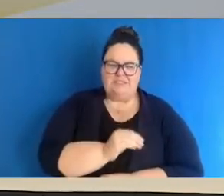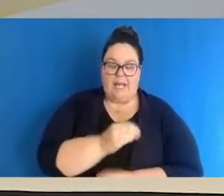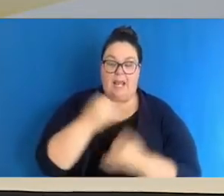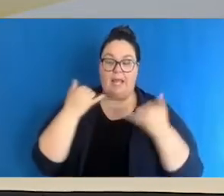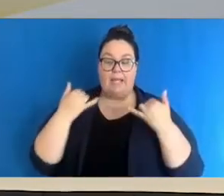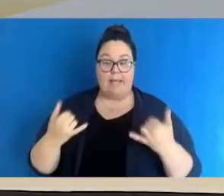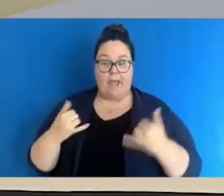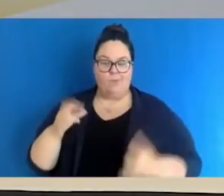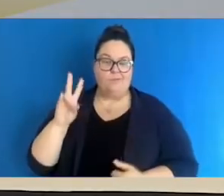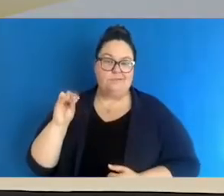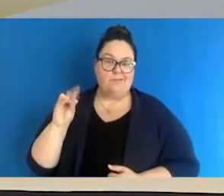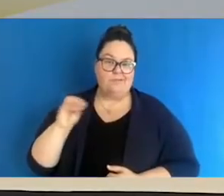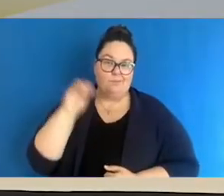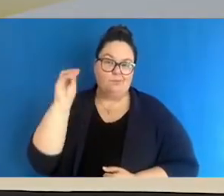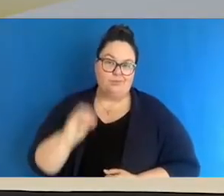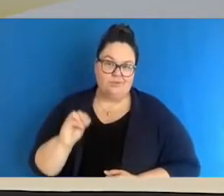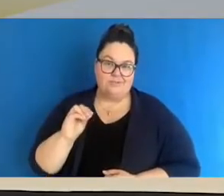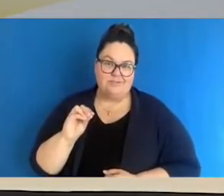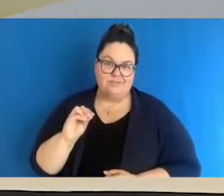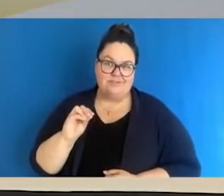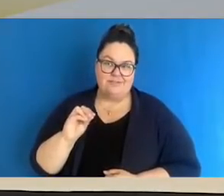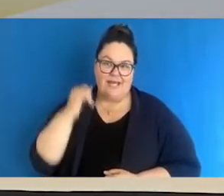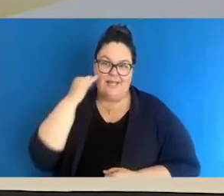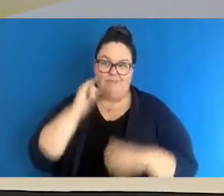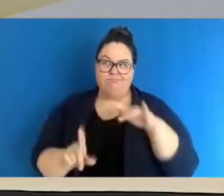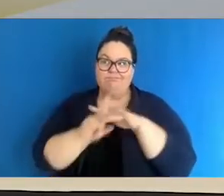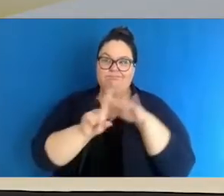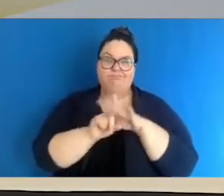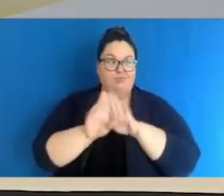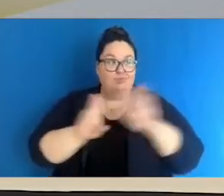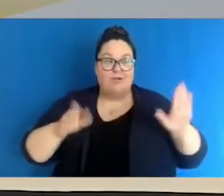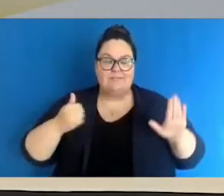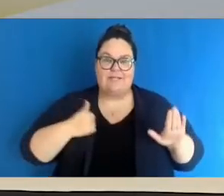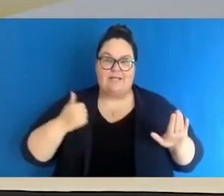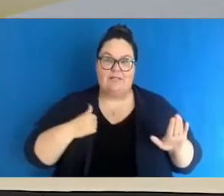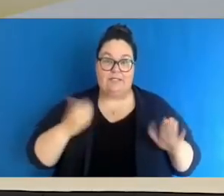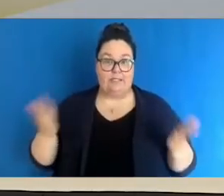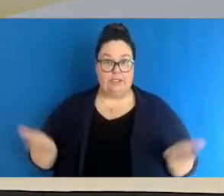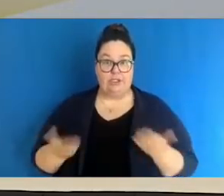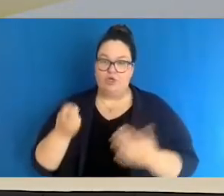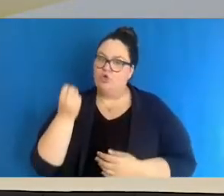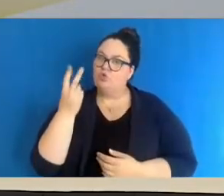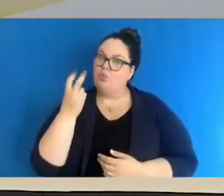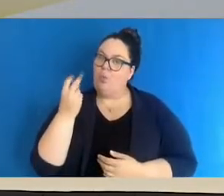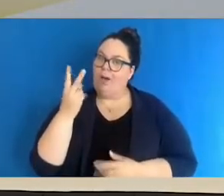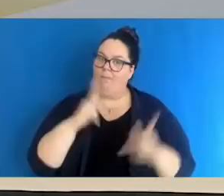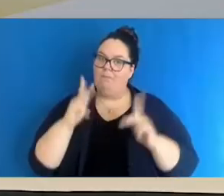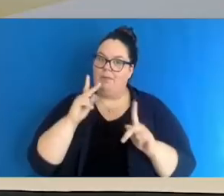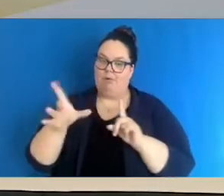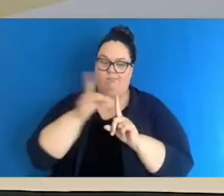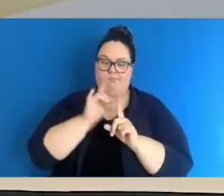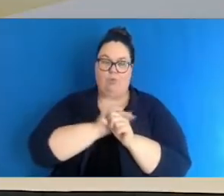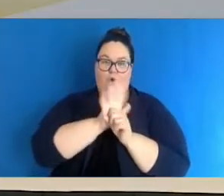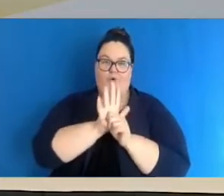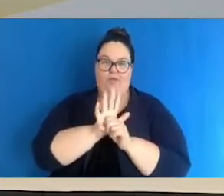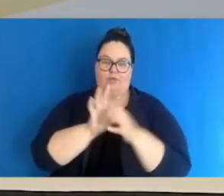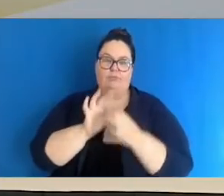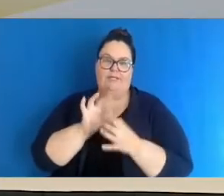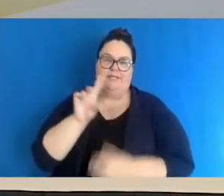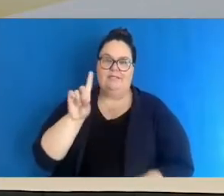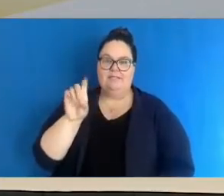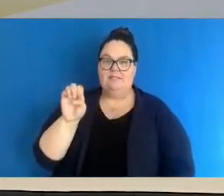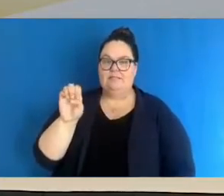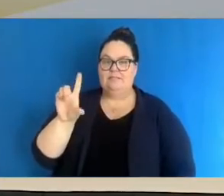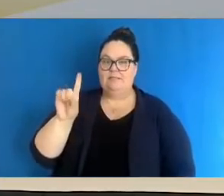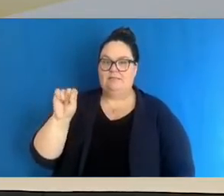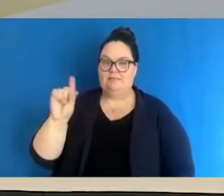accounts for 70% of all new cases in Canada. And we've had 12 cases of the Delta variant in PEI.